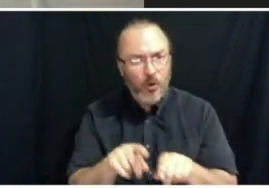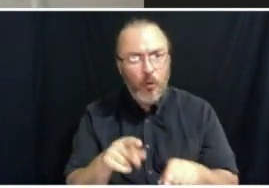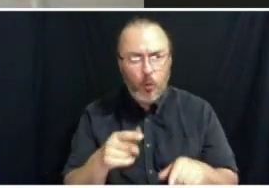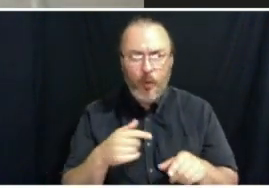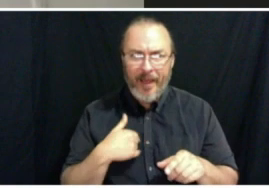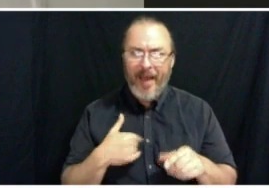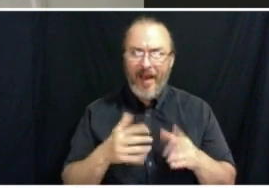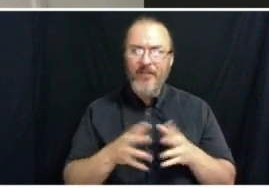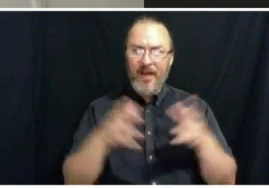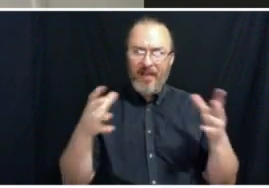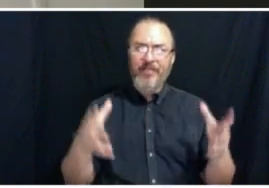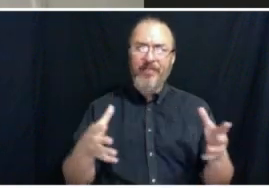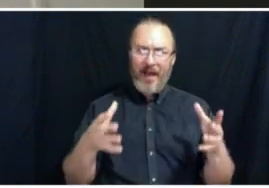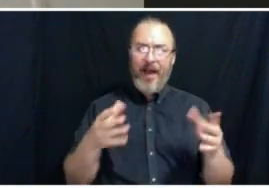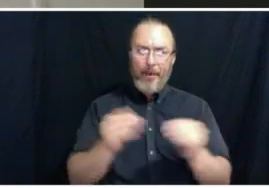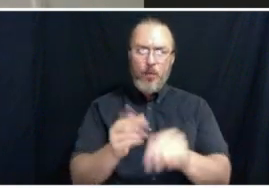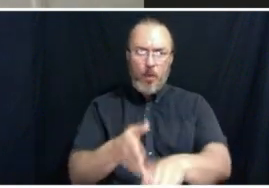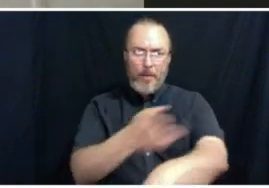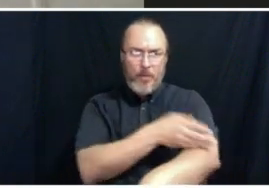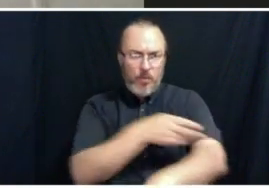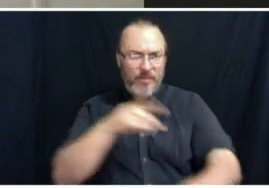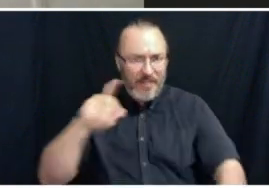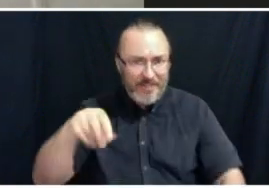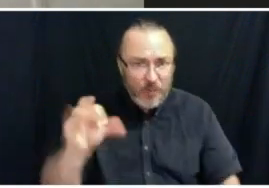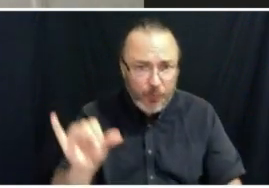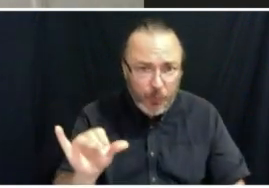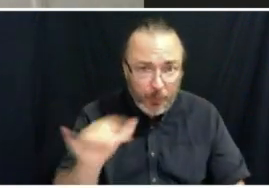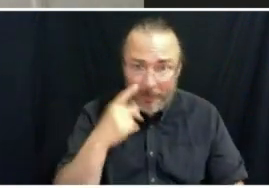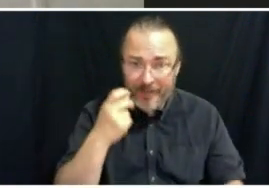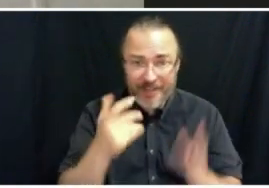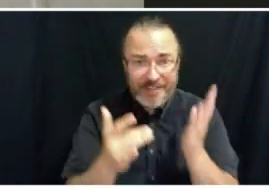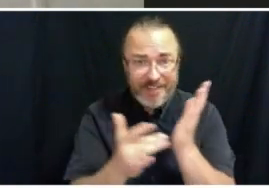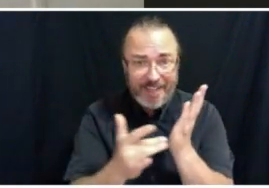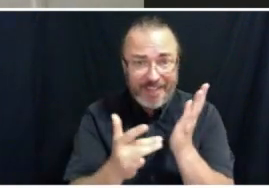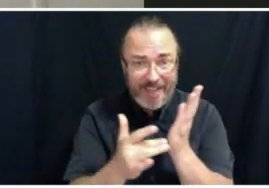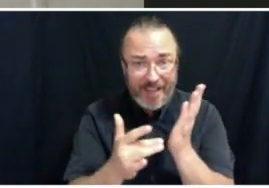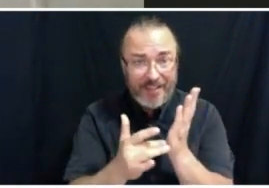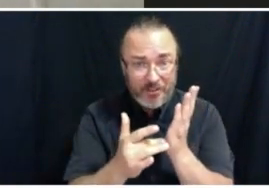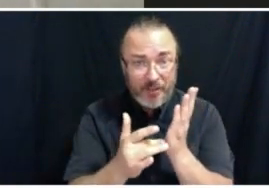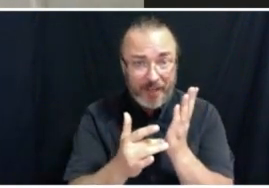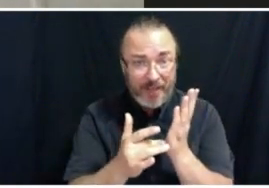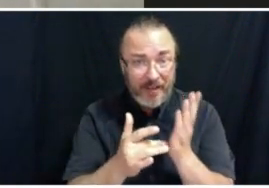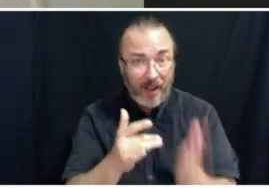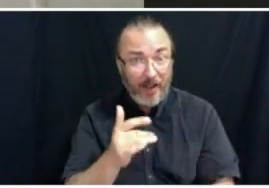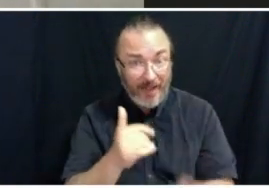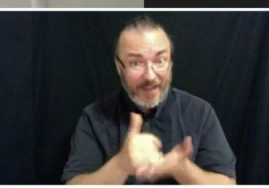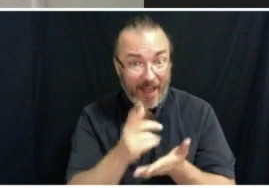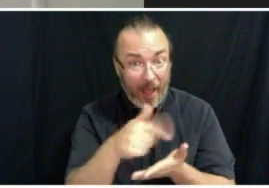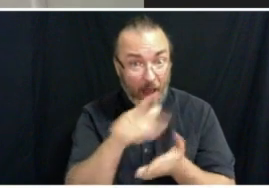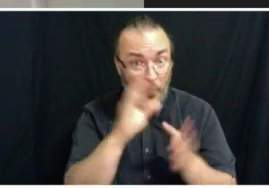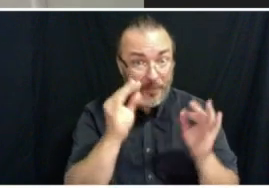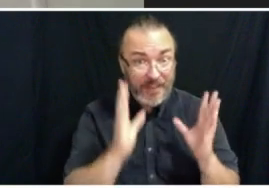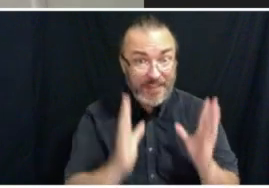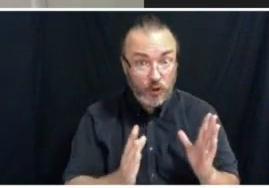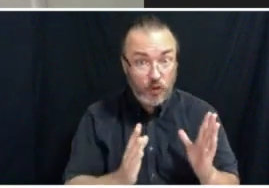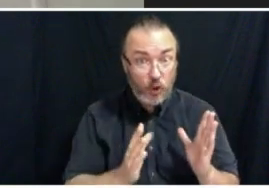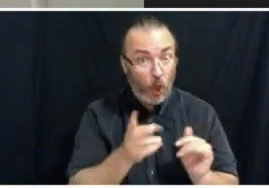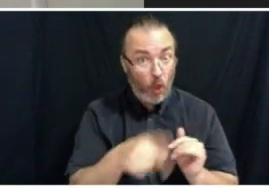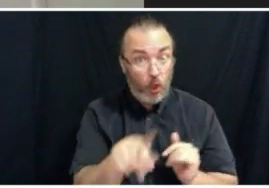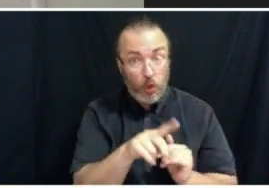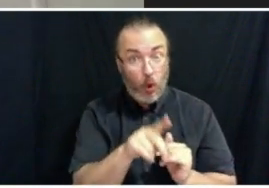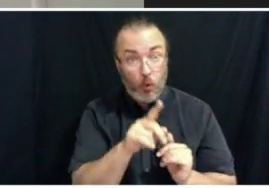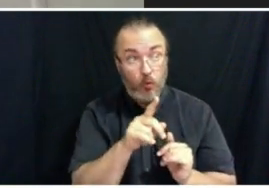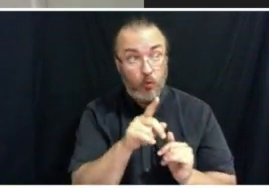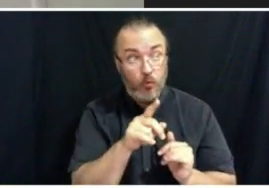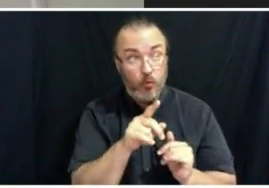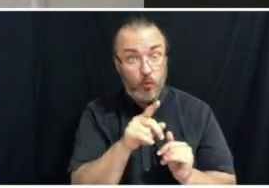to close. And that's critical, because technology can make the job of those teachers, particularly those who can teach, who have to work